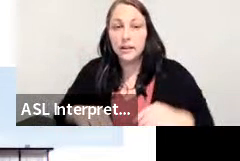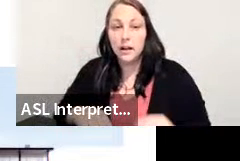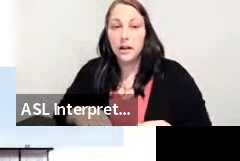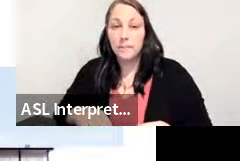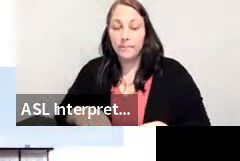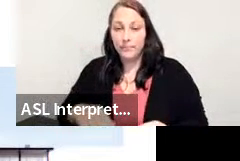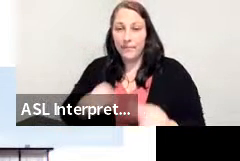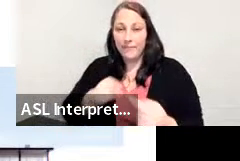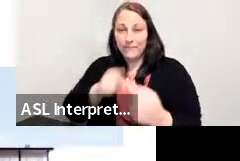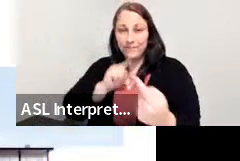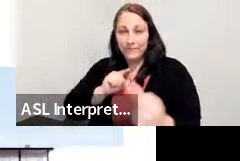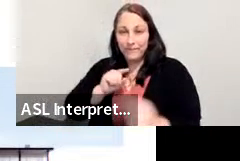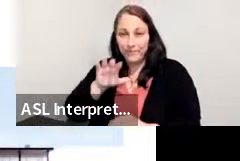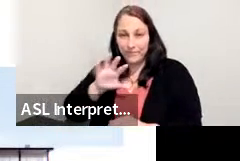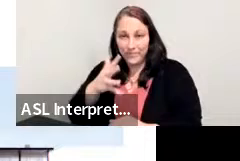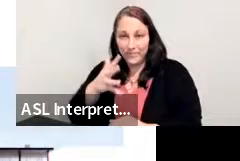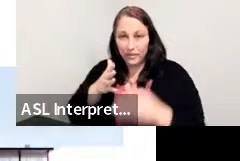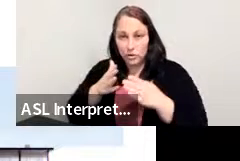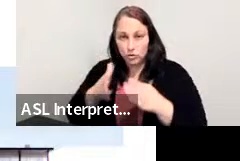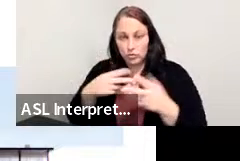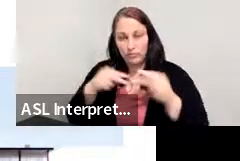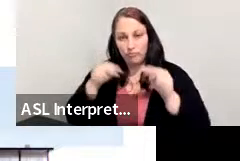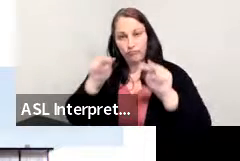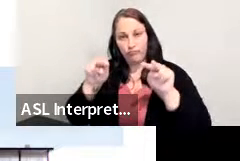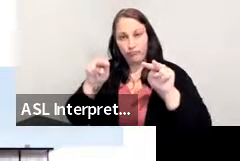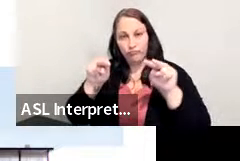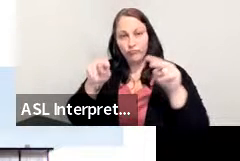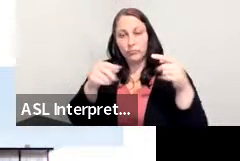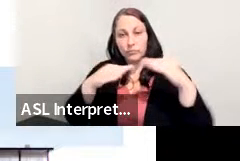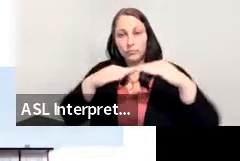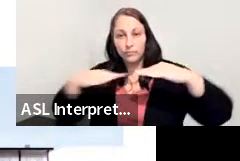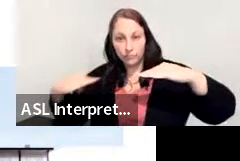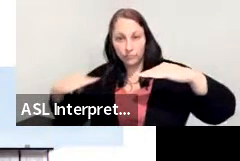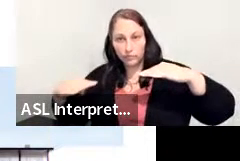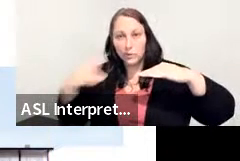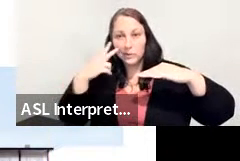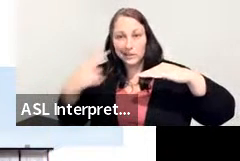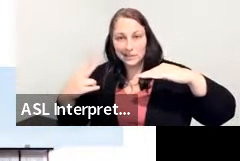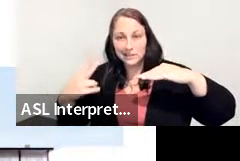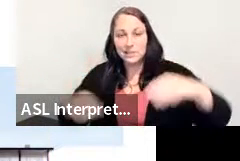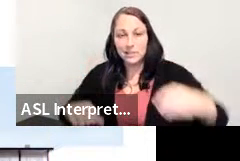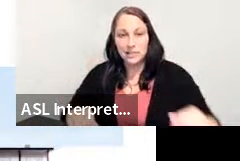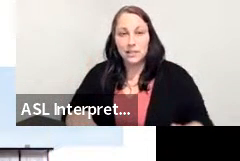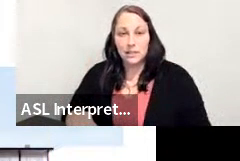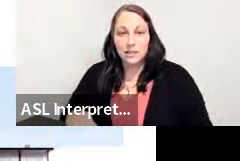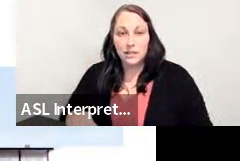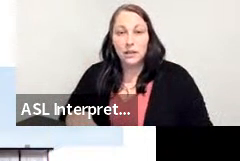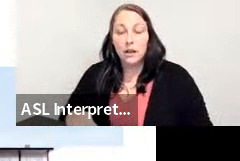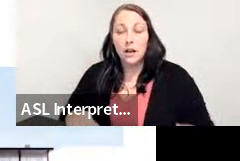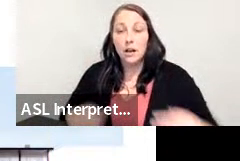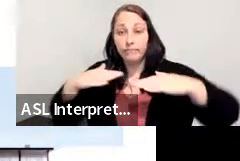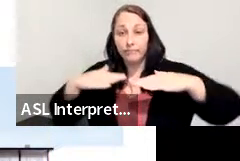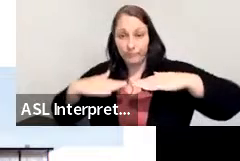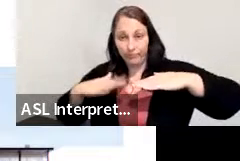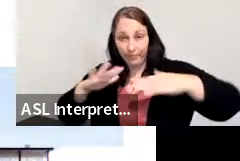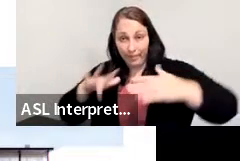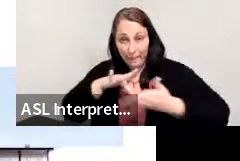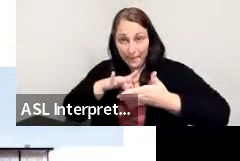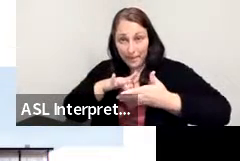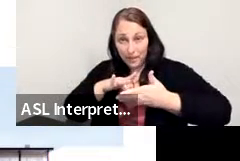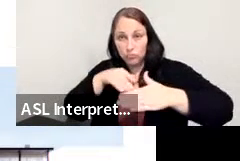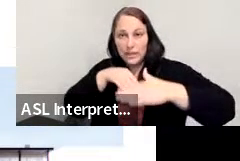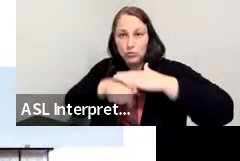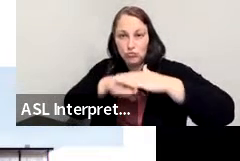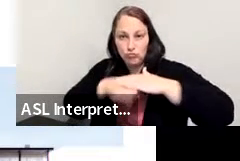looking at the building directly. You can see here the entry plaza that I pointed out,